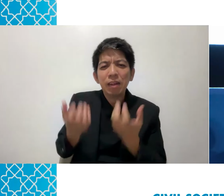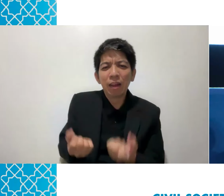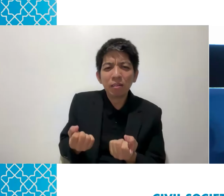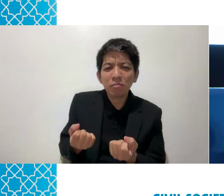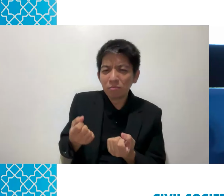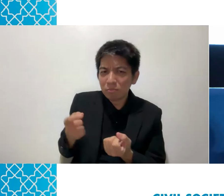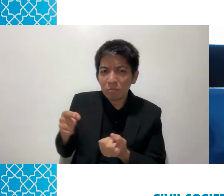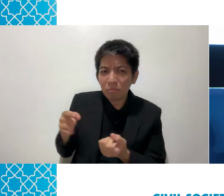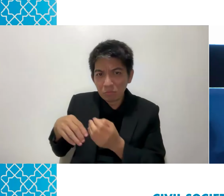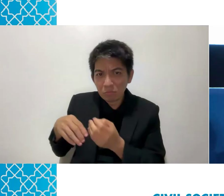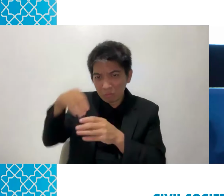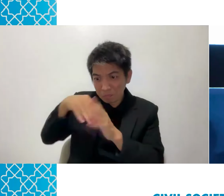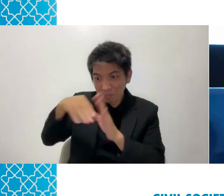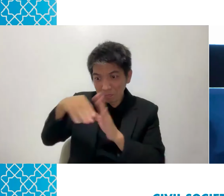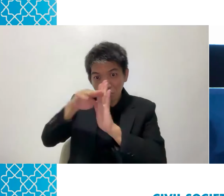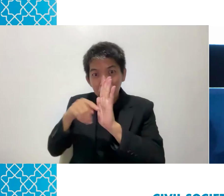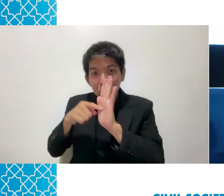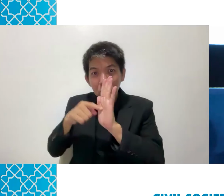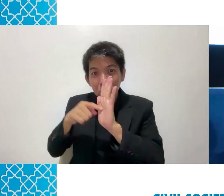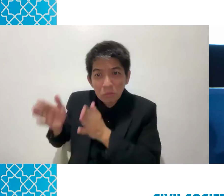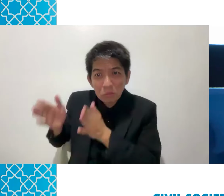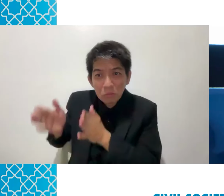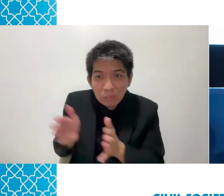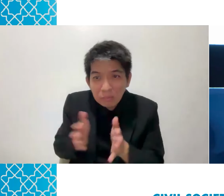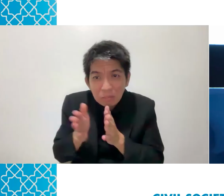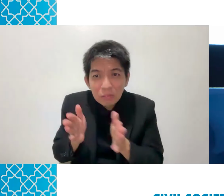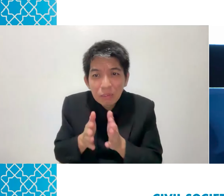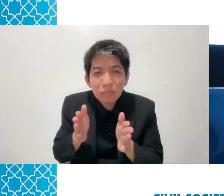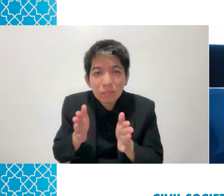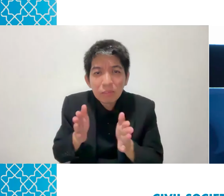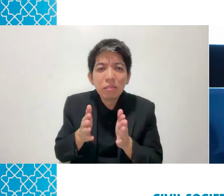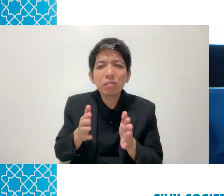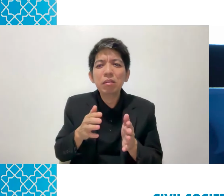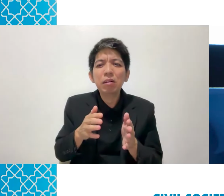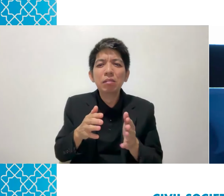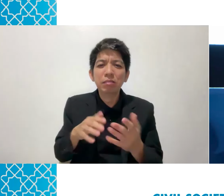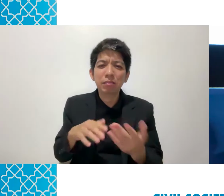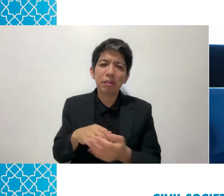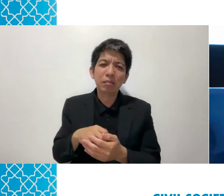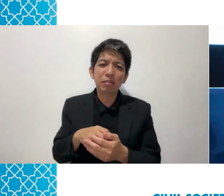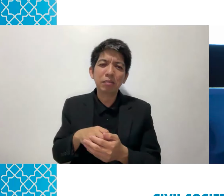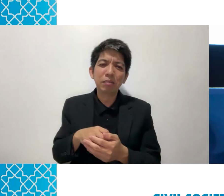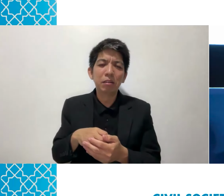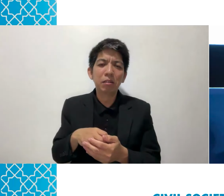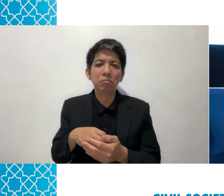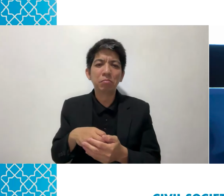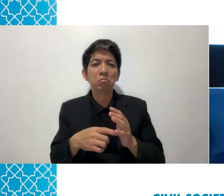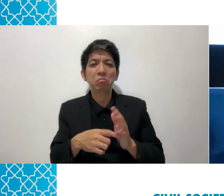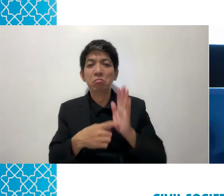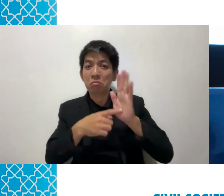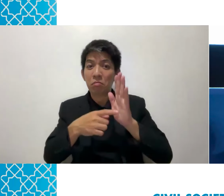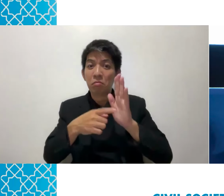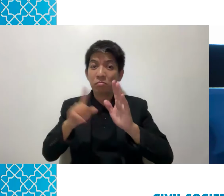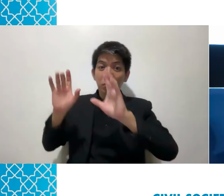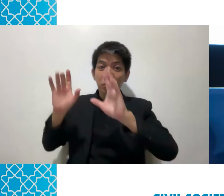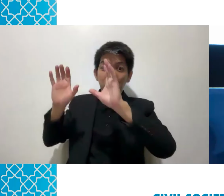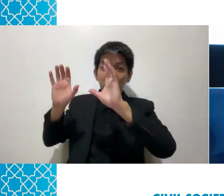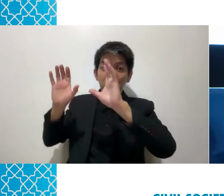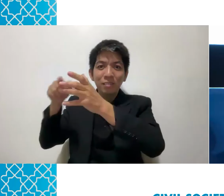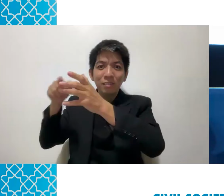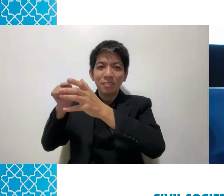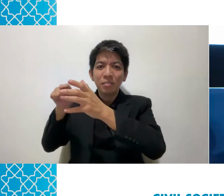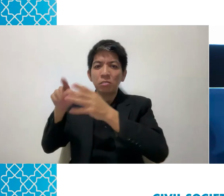certain agency. For example, Ministry of Women Empowerment and Child Protection, and also the Ministry